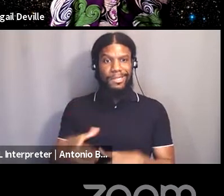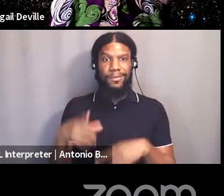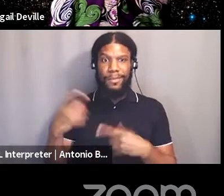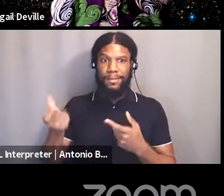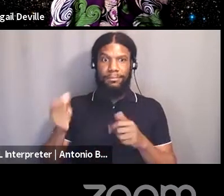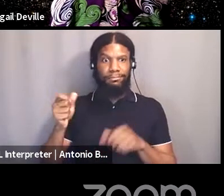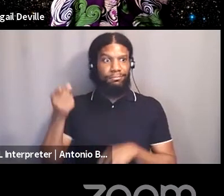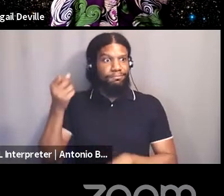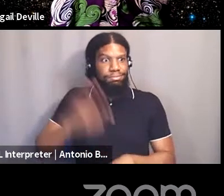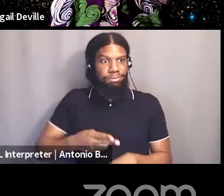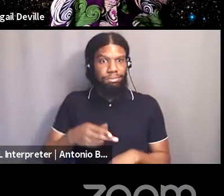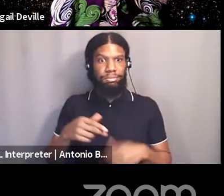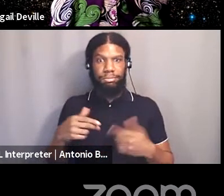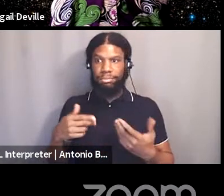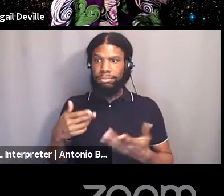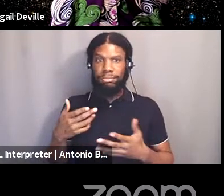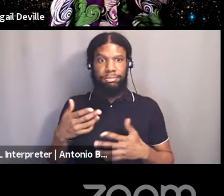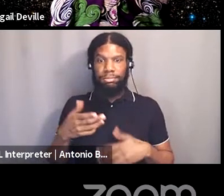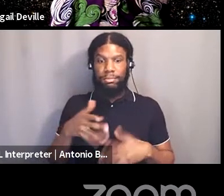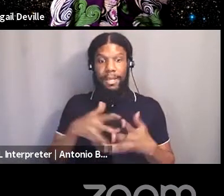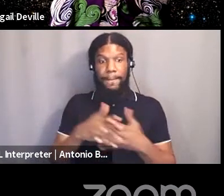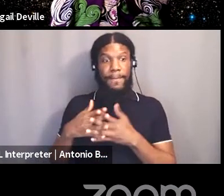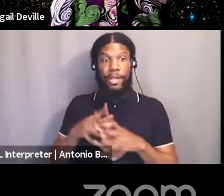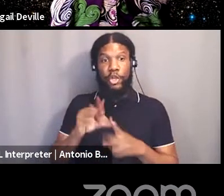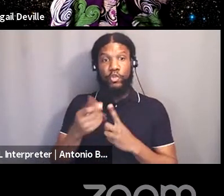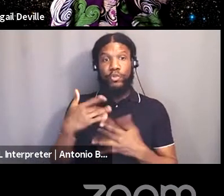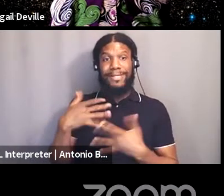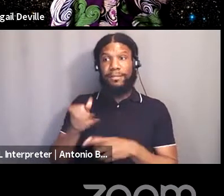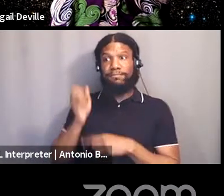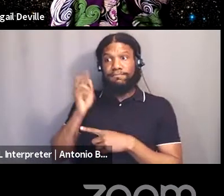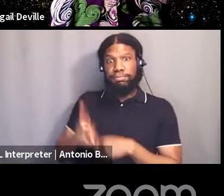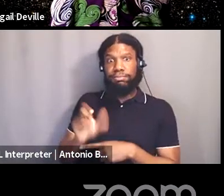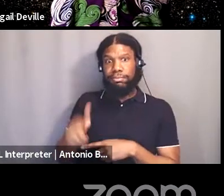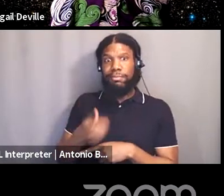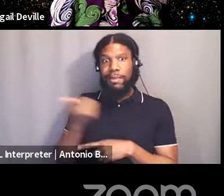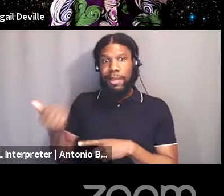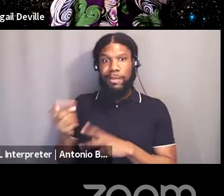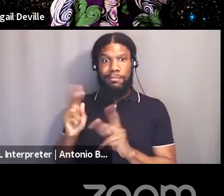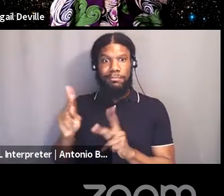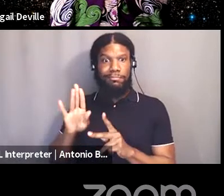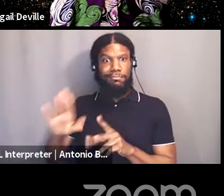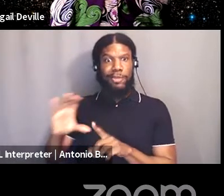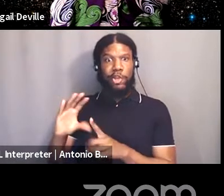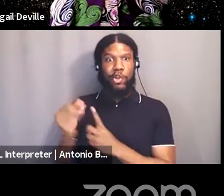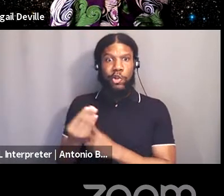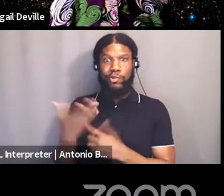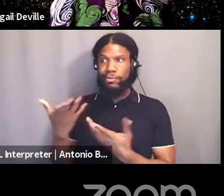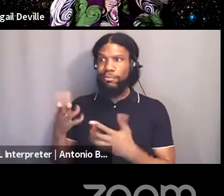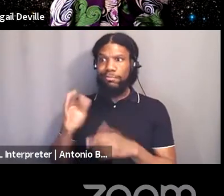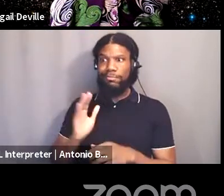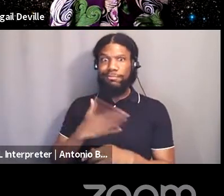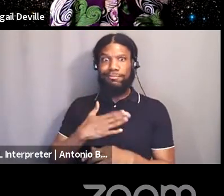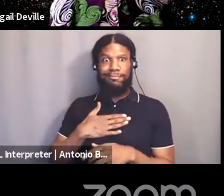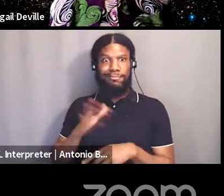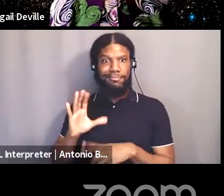I hope that my work kind of shows that, because I think that a lot of the references in my work are